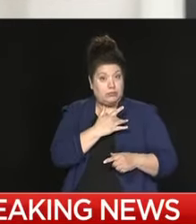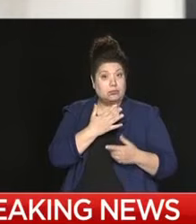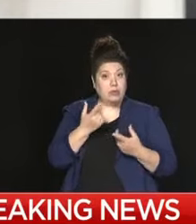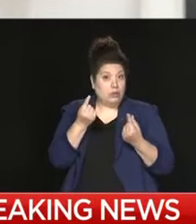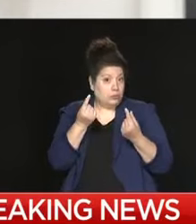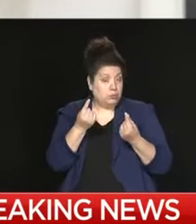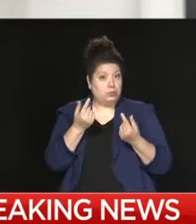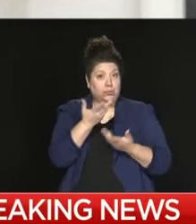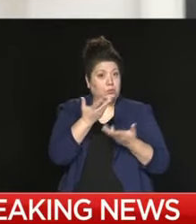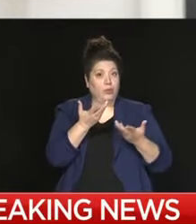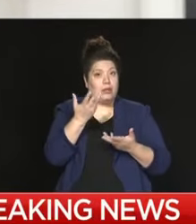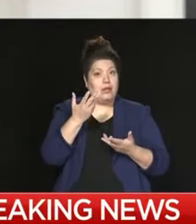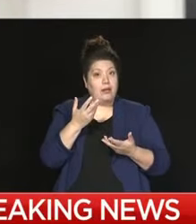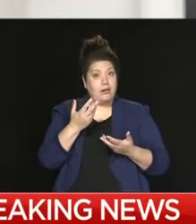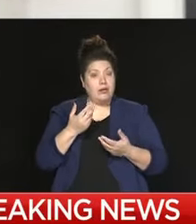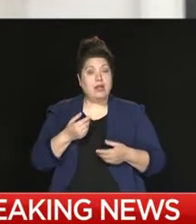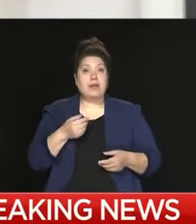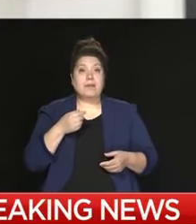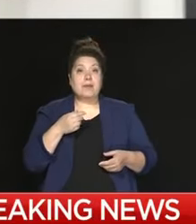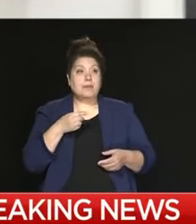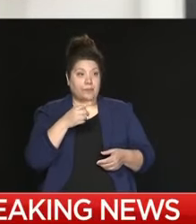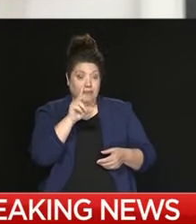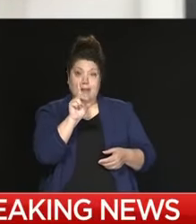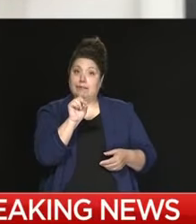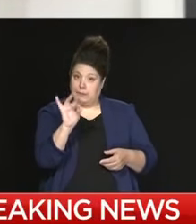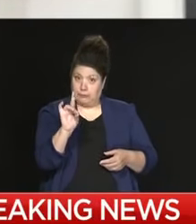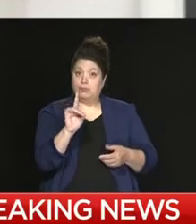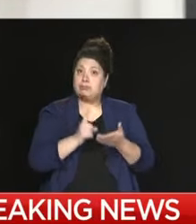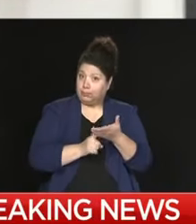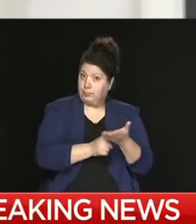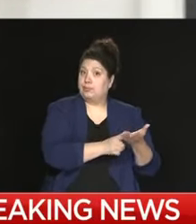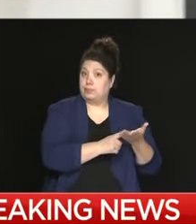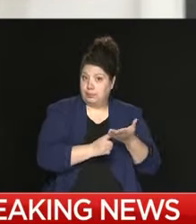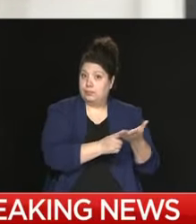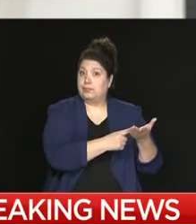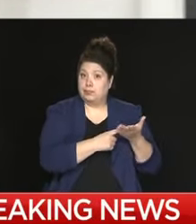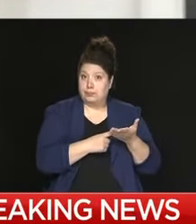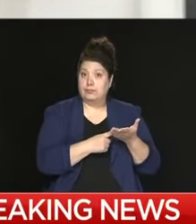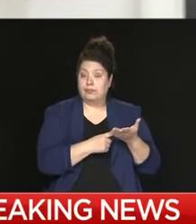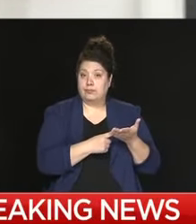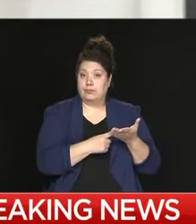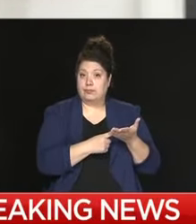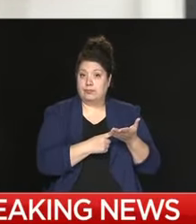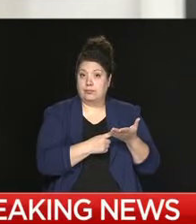progress over the past week with the provinces. Of course, different provinces